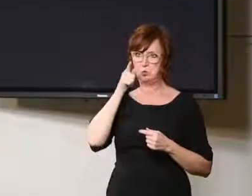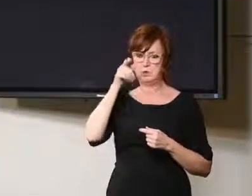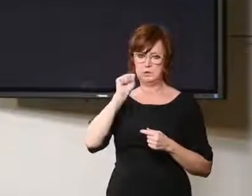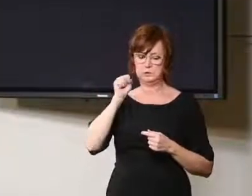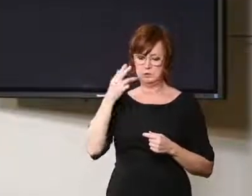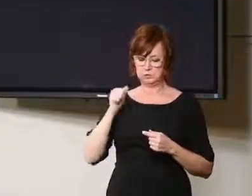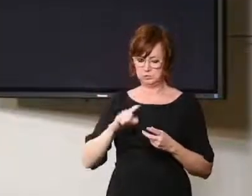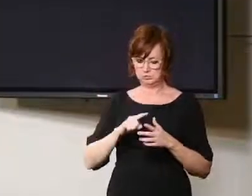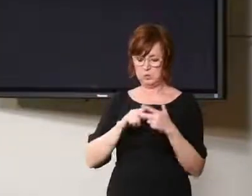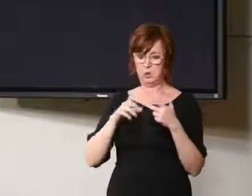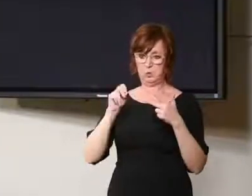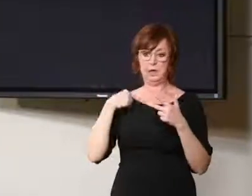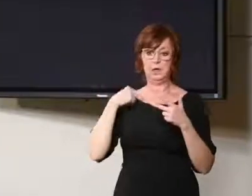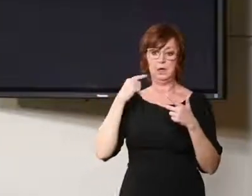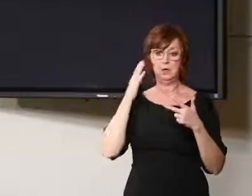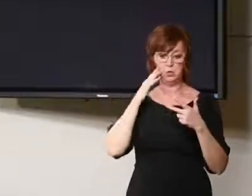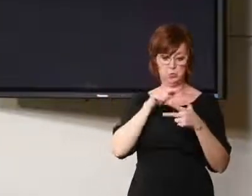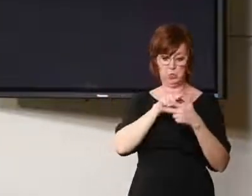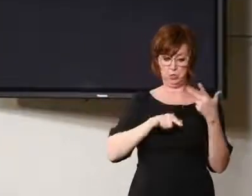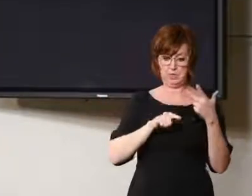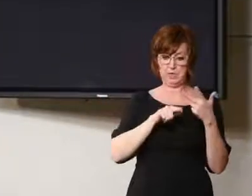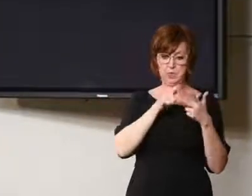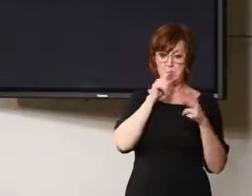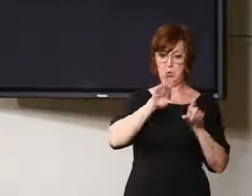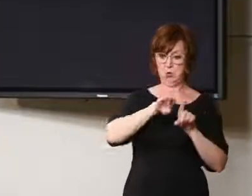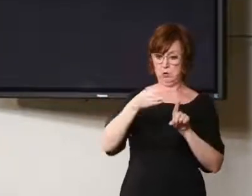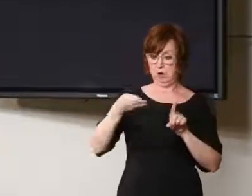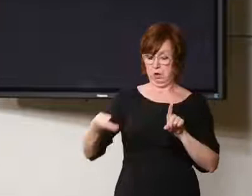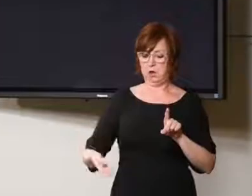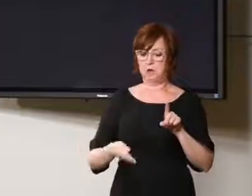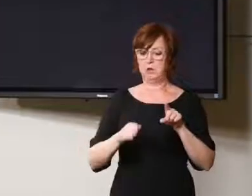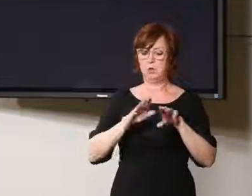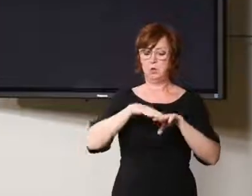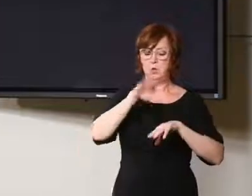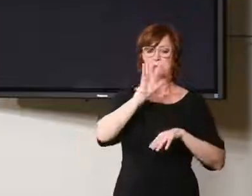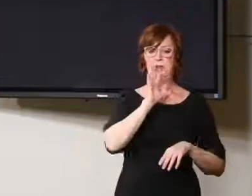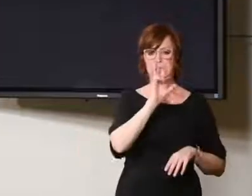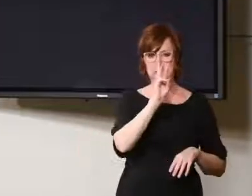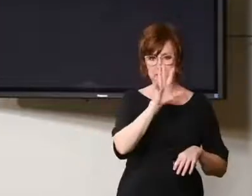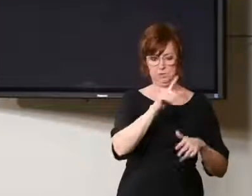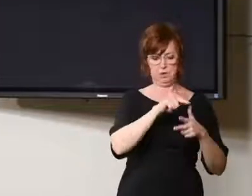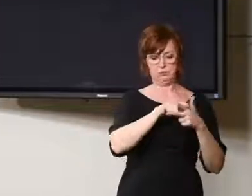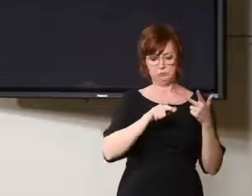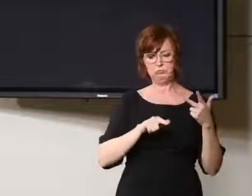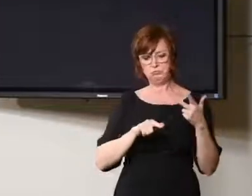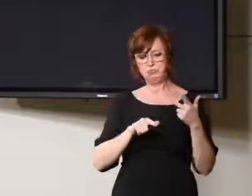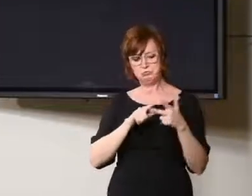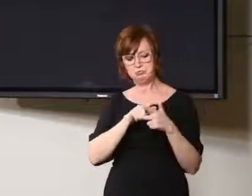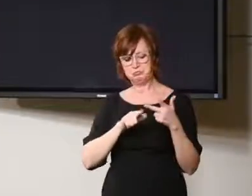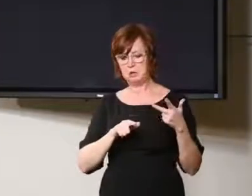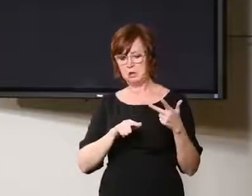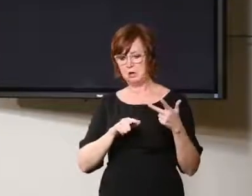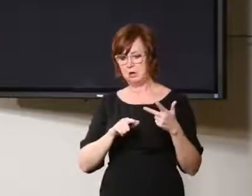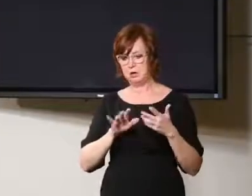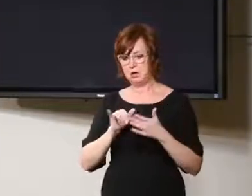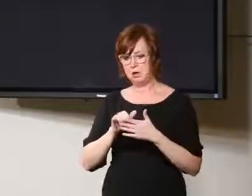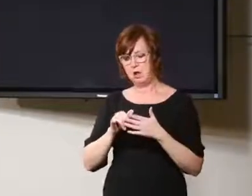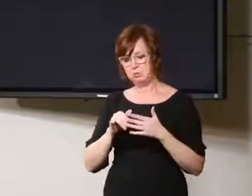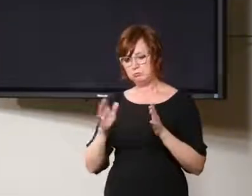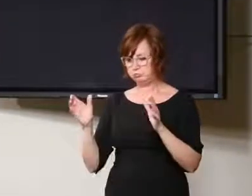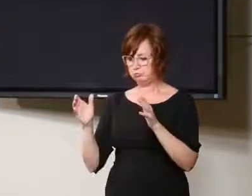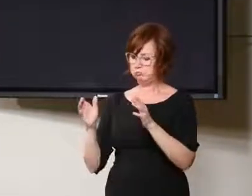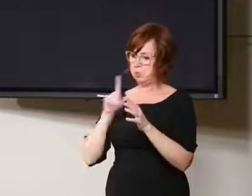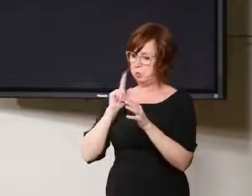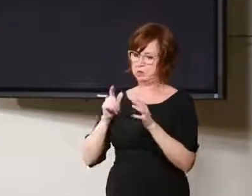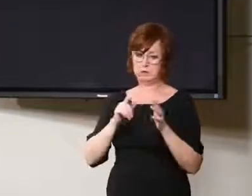3 deaths are among people who fall within that 65 and over cohort, which overall is a smaller percentage